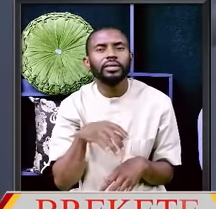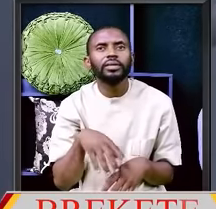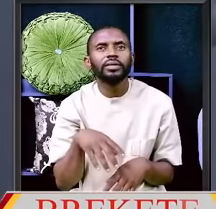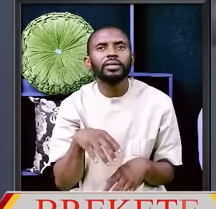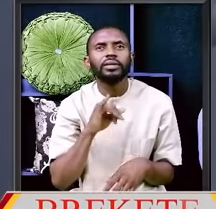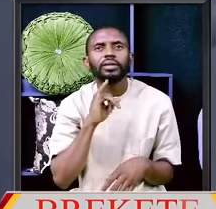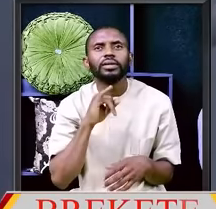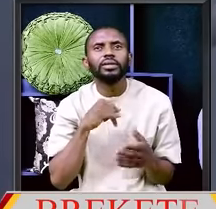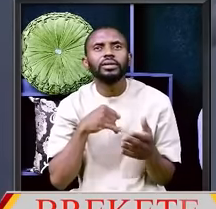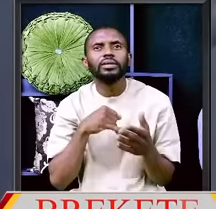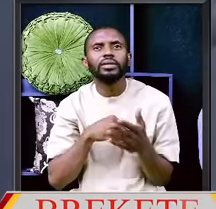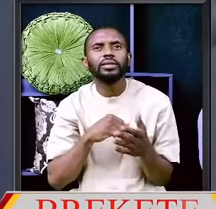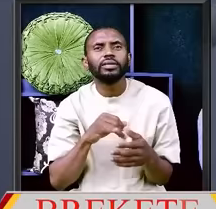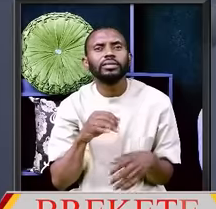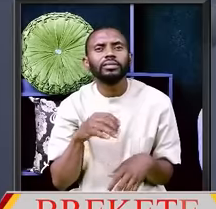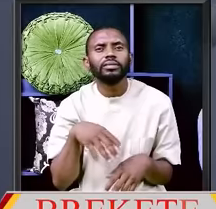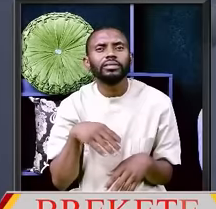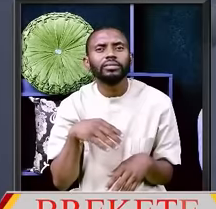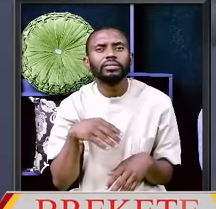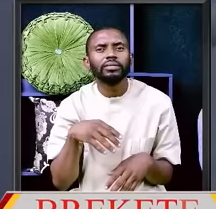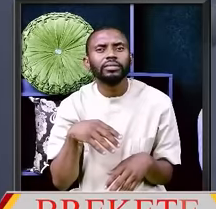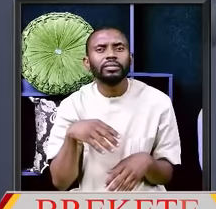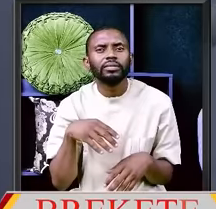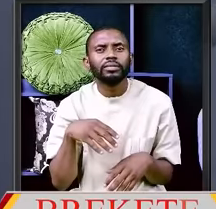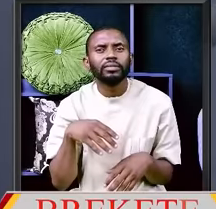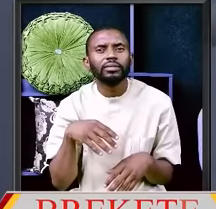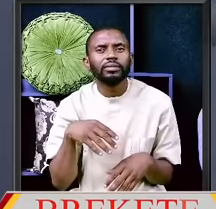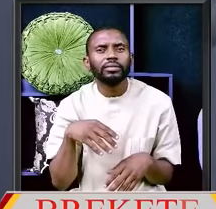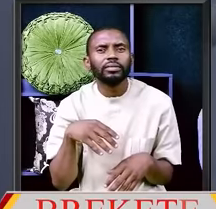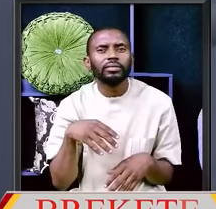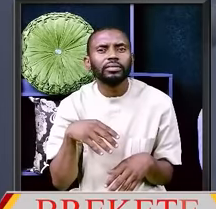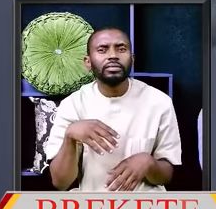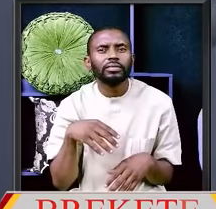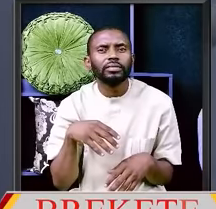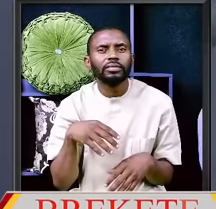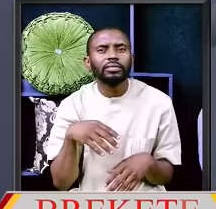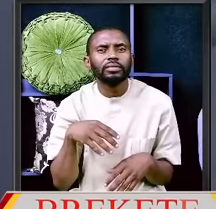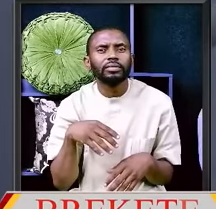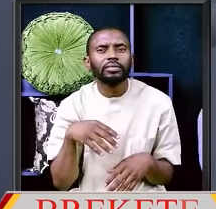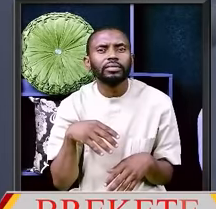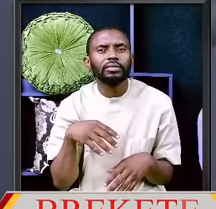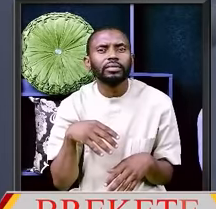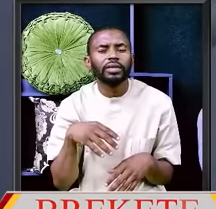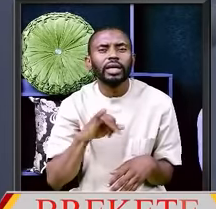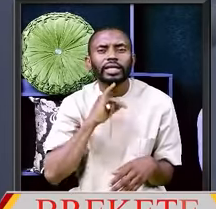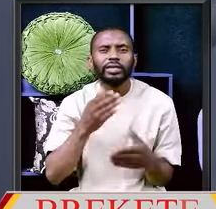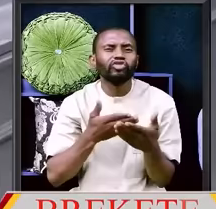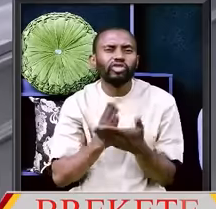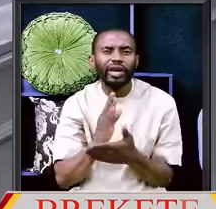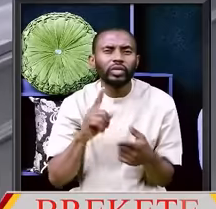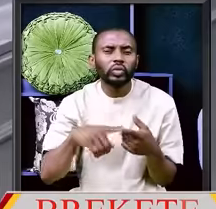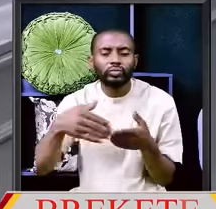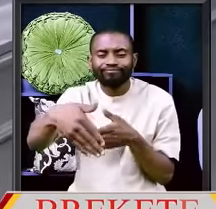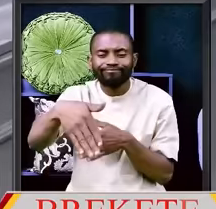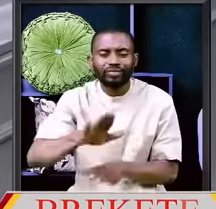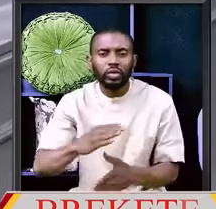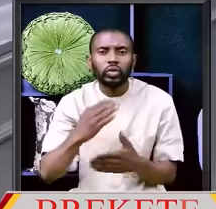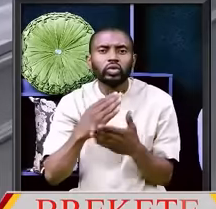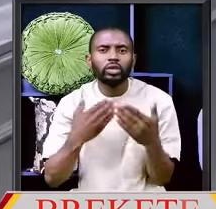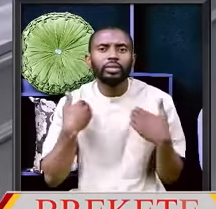question is it legal in Nigeria to embalm somebody at home without the parent